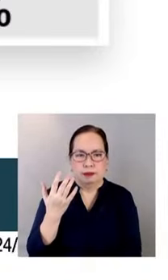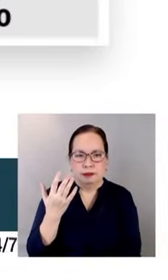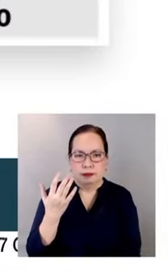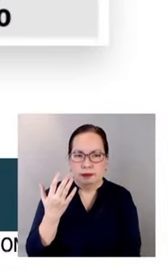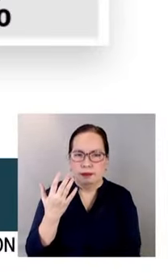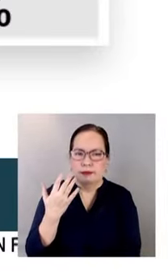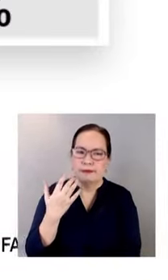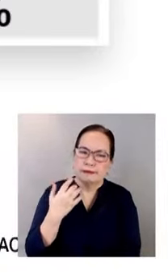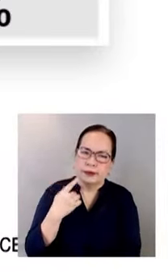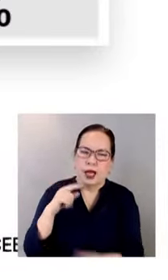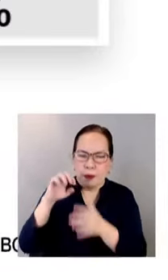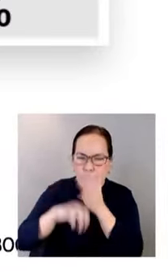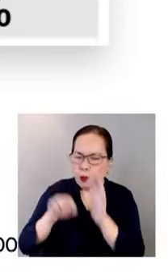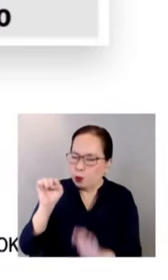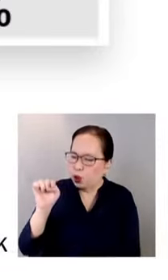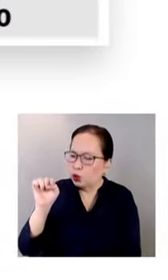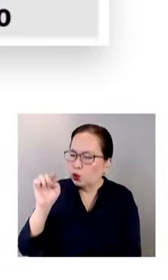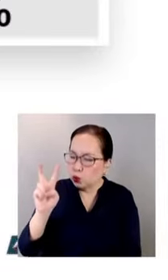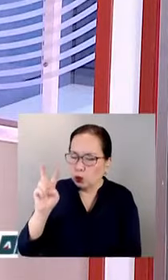Asia-Pacific region.